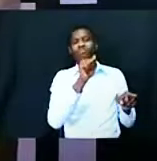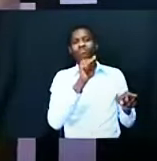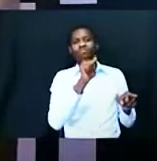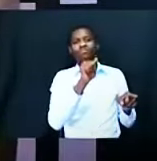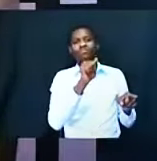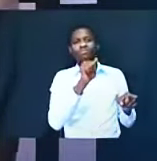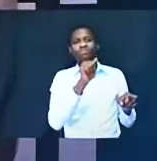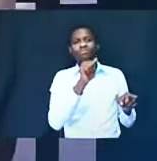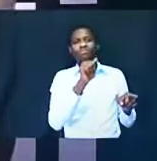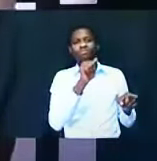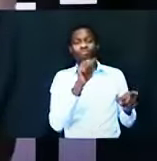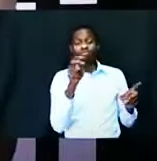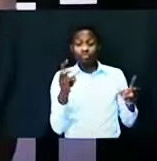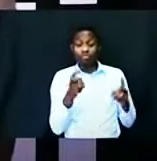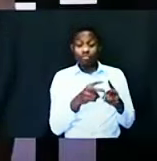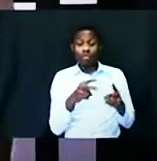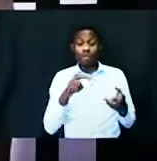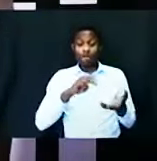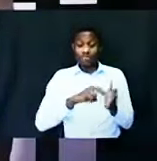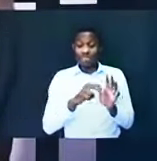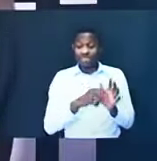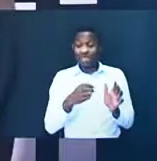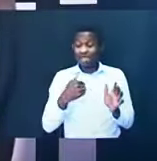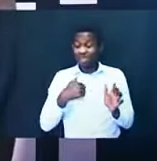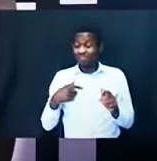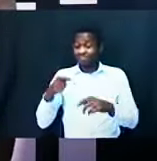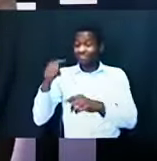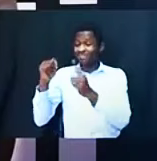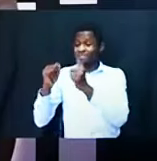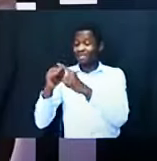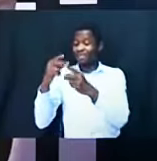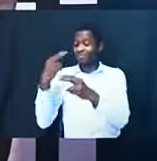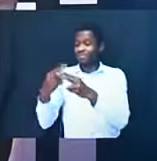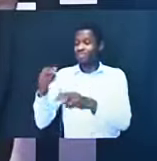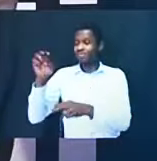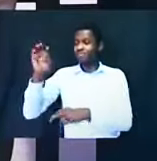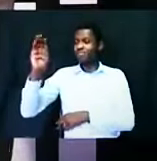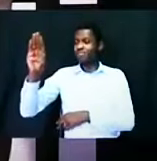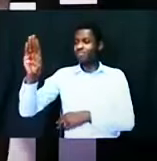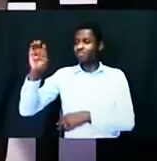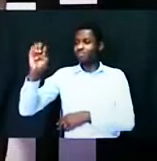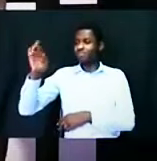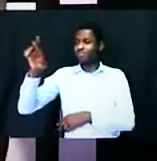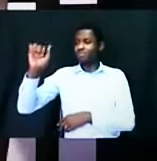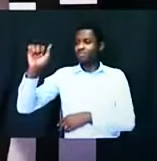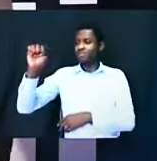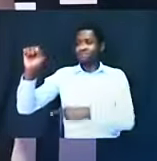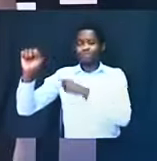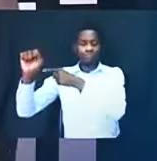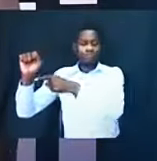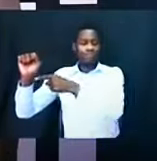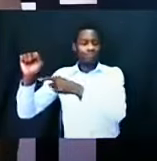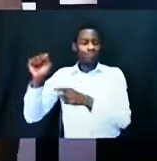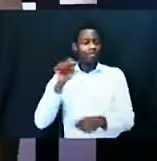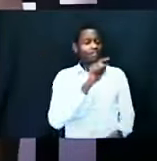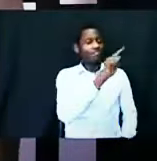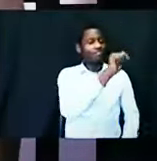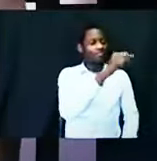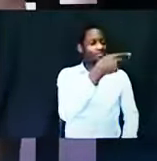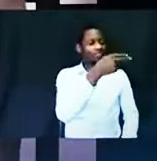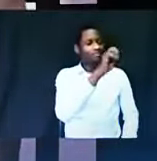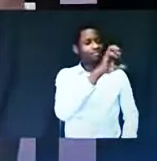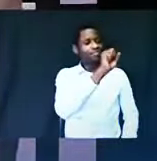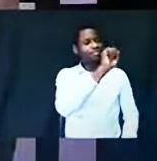Jews in Thessalonica. Now, what yes, Jew for no what Thessalonica. So here there is a comparison here.